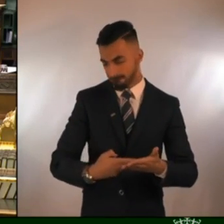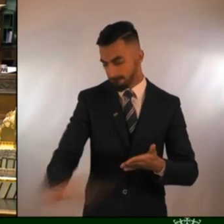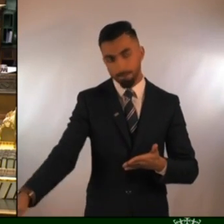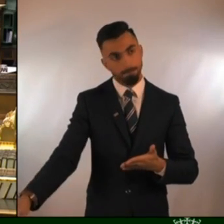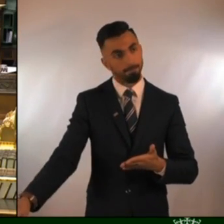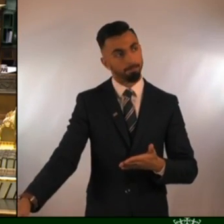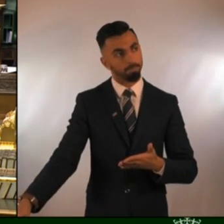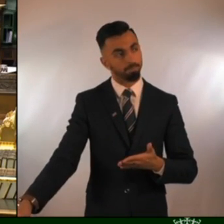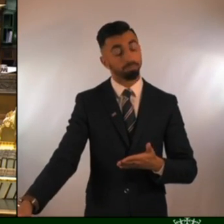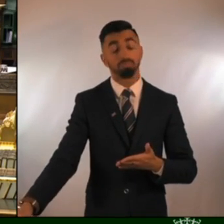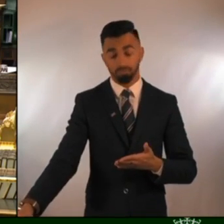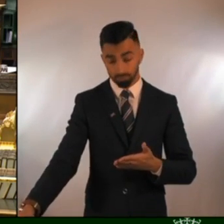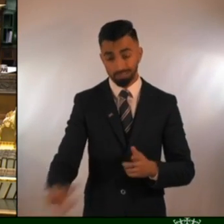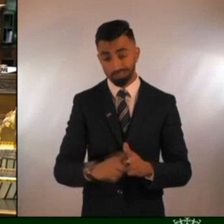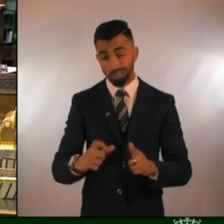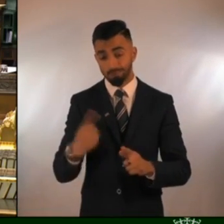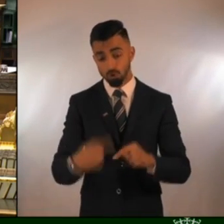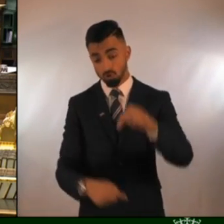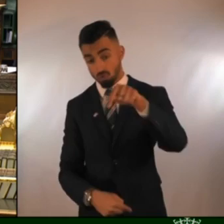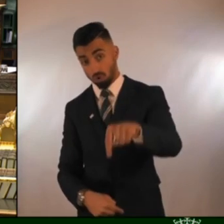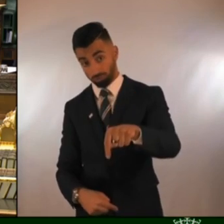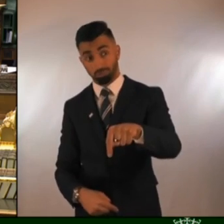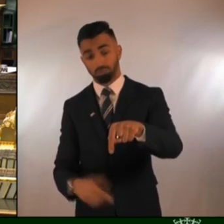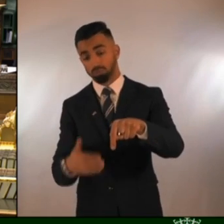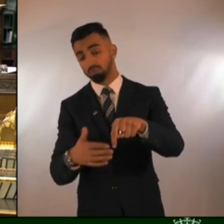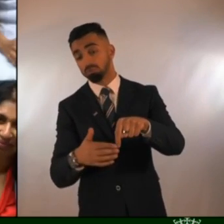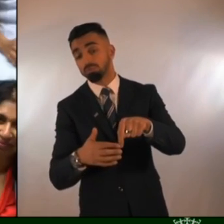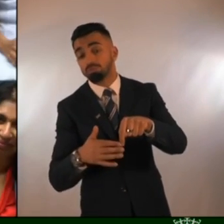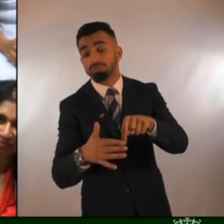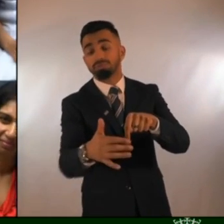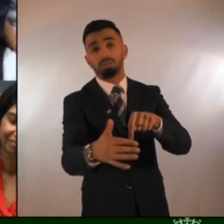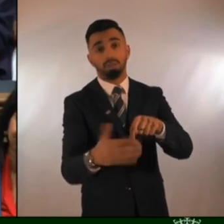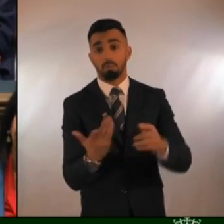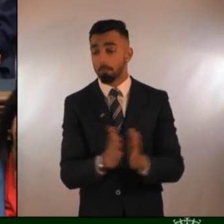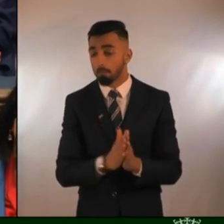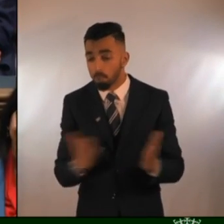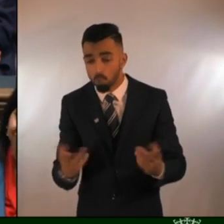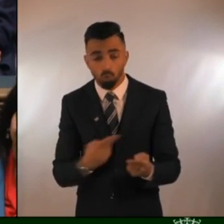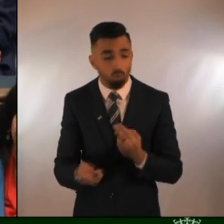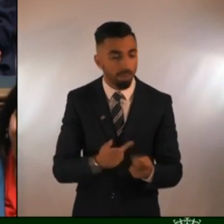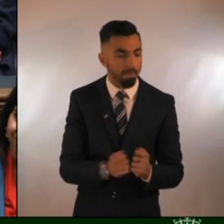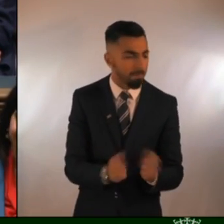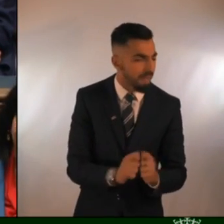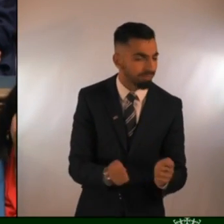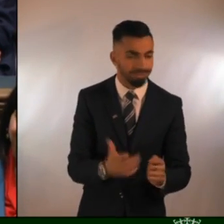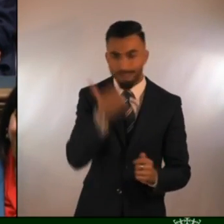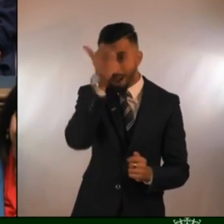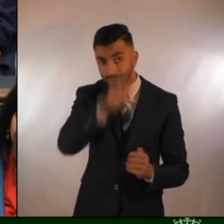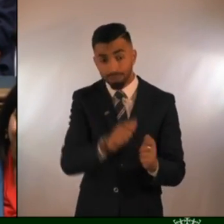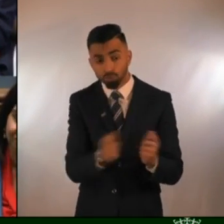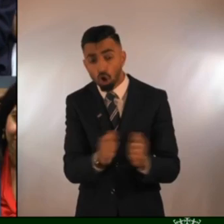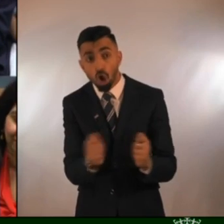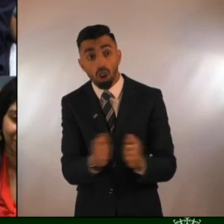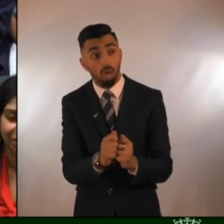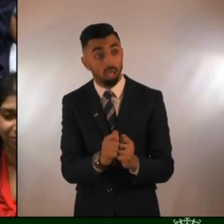From the 1st of December, just in time for Christmas, books, newspapers, magazines or academic journals, however they are read, will have